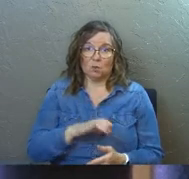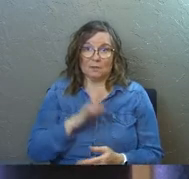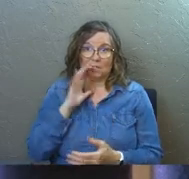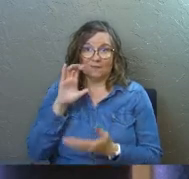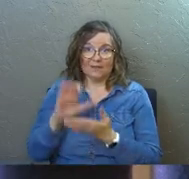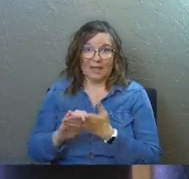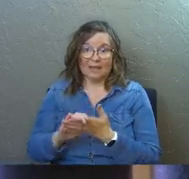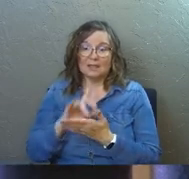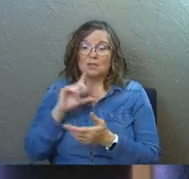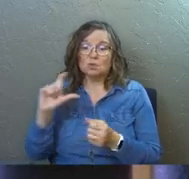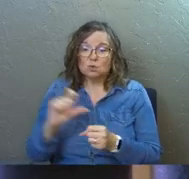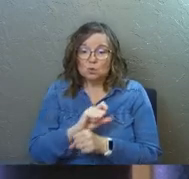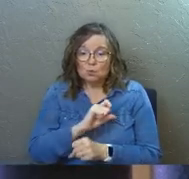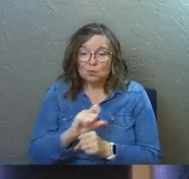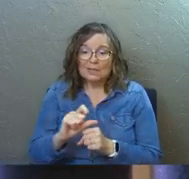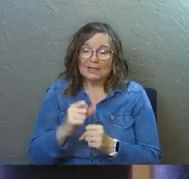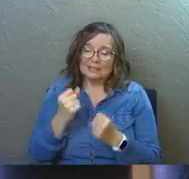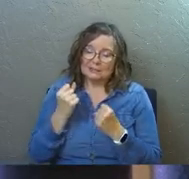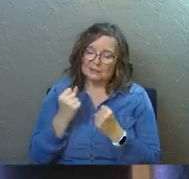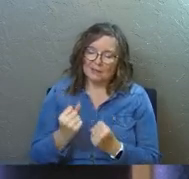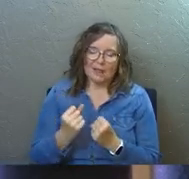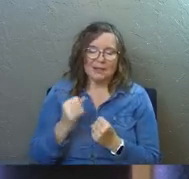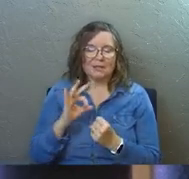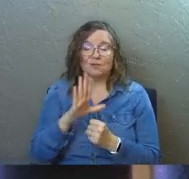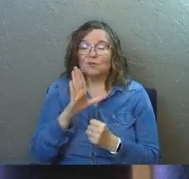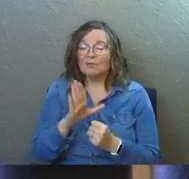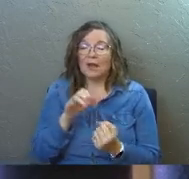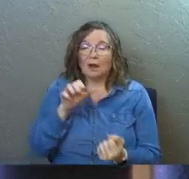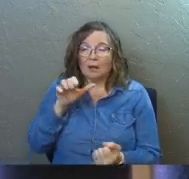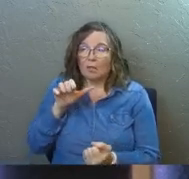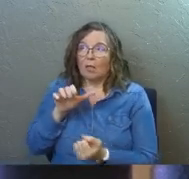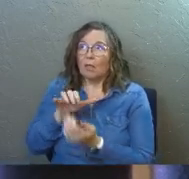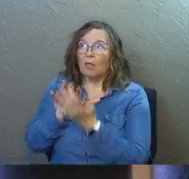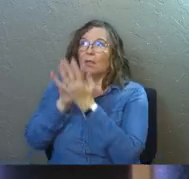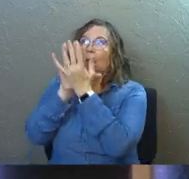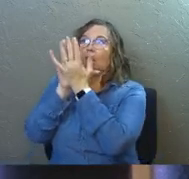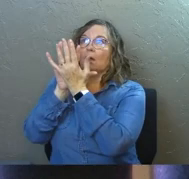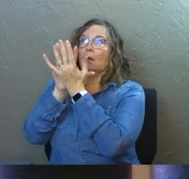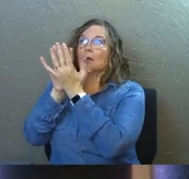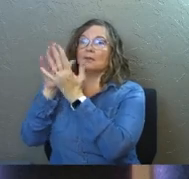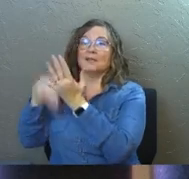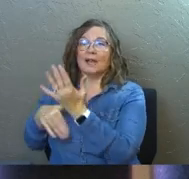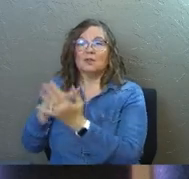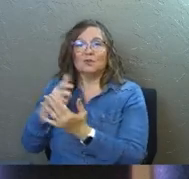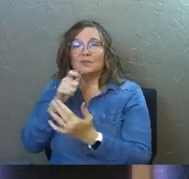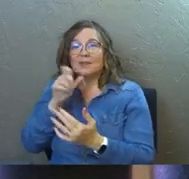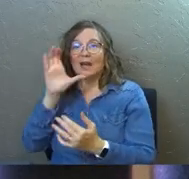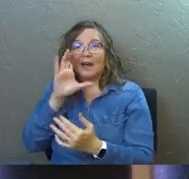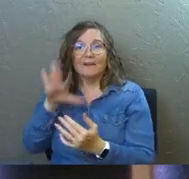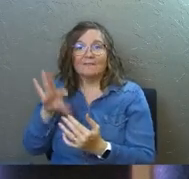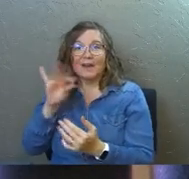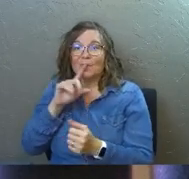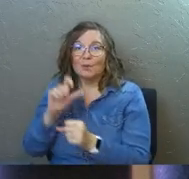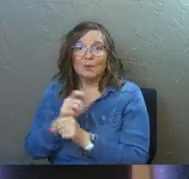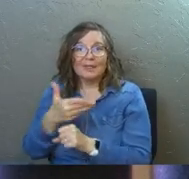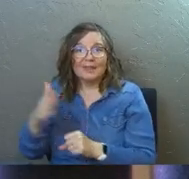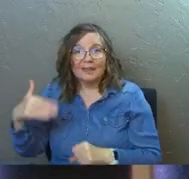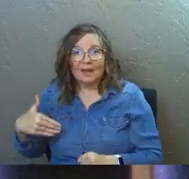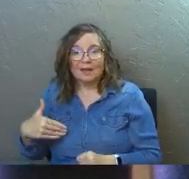faith. It's real and it's solid. And if you've not come face to face with it yet, you haven't found the real